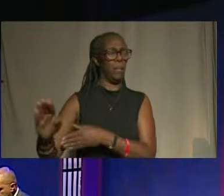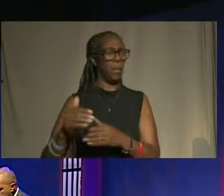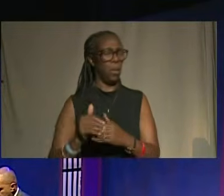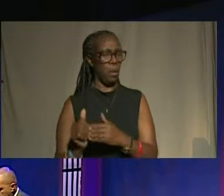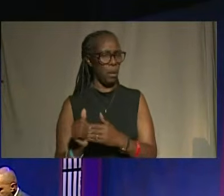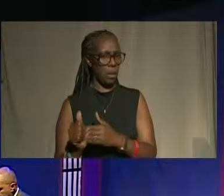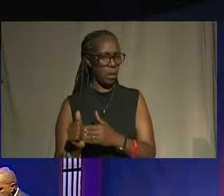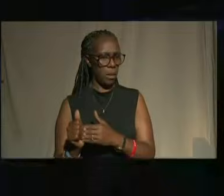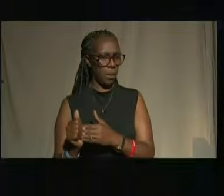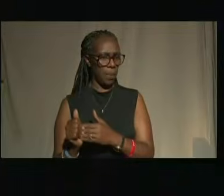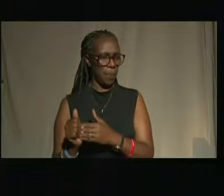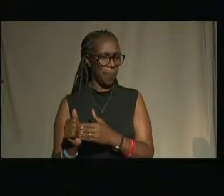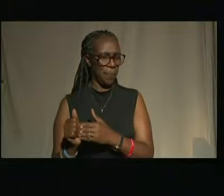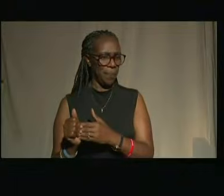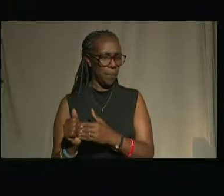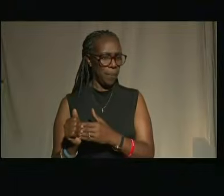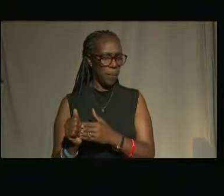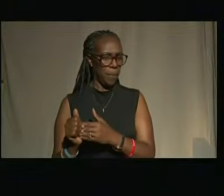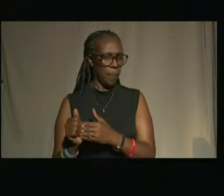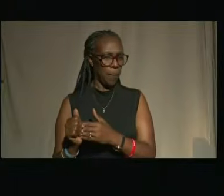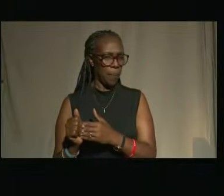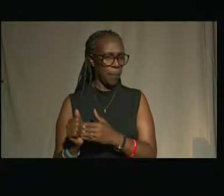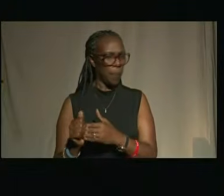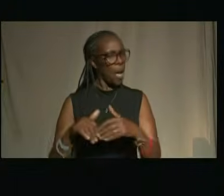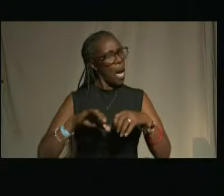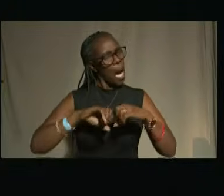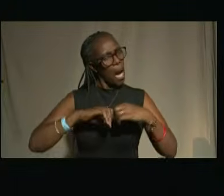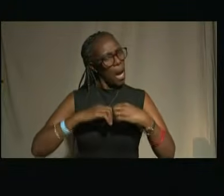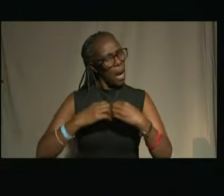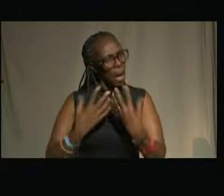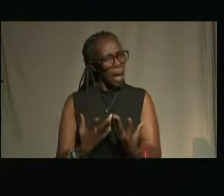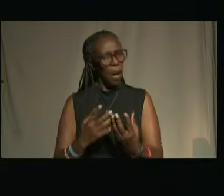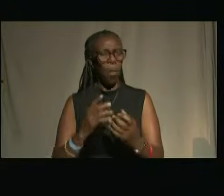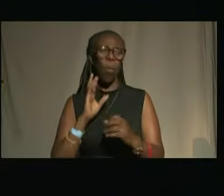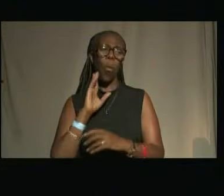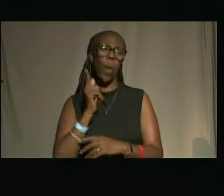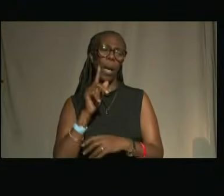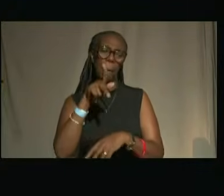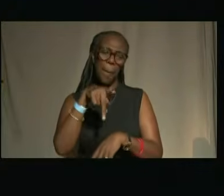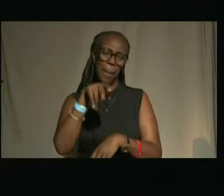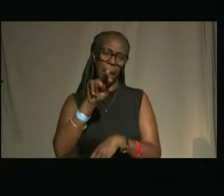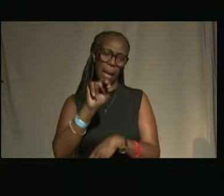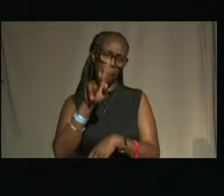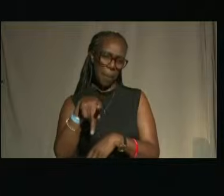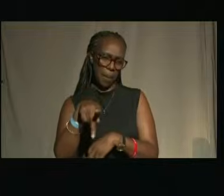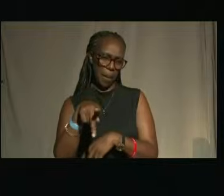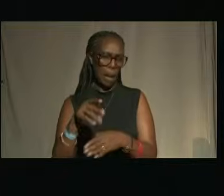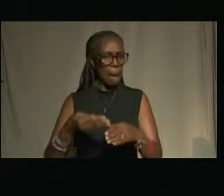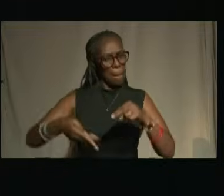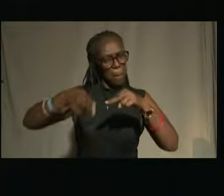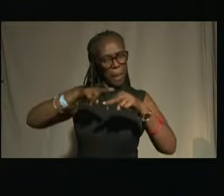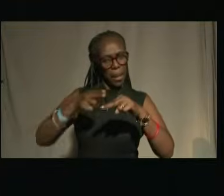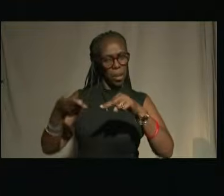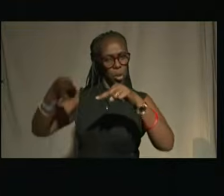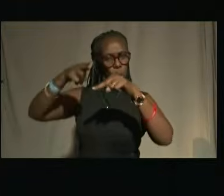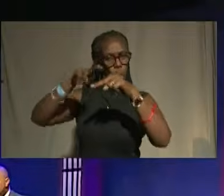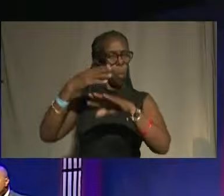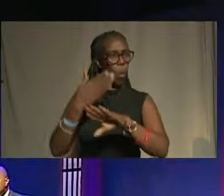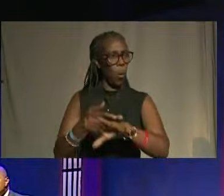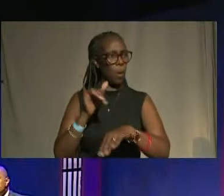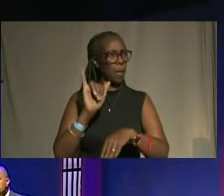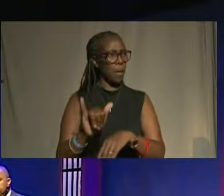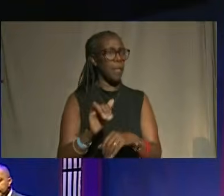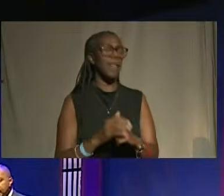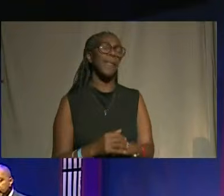commend Jamaica for this economic performance. How will a PNP government build upon and improve this trajectory? I think